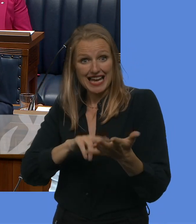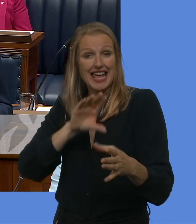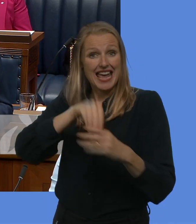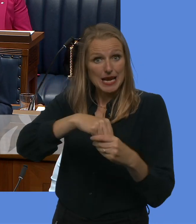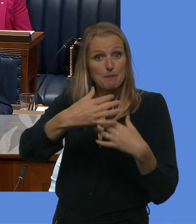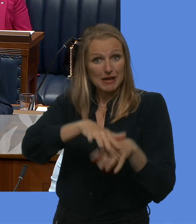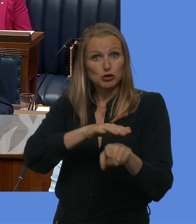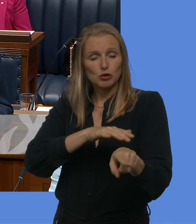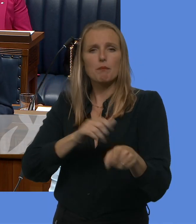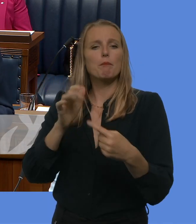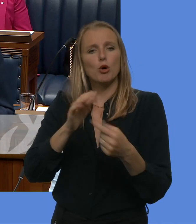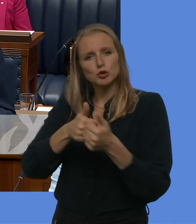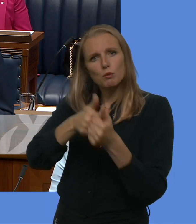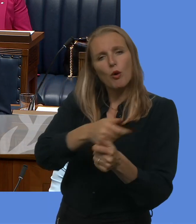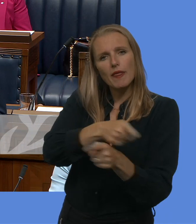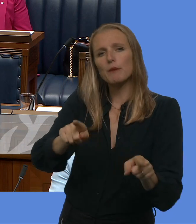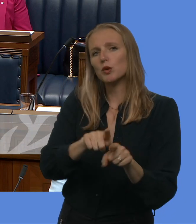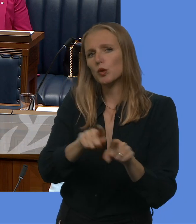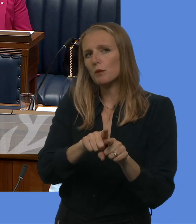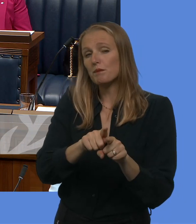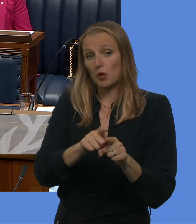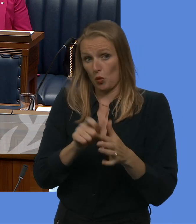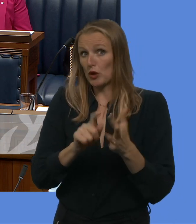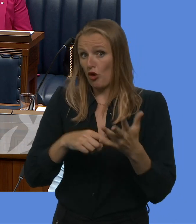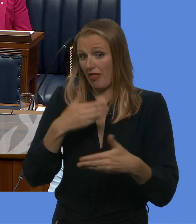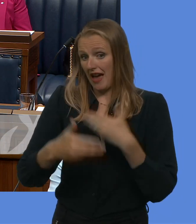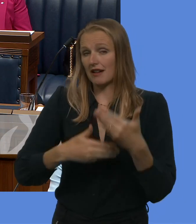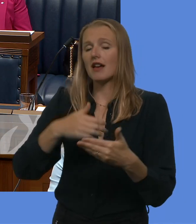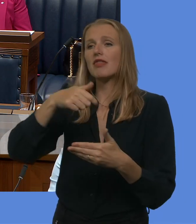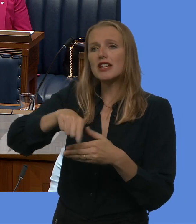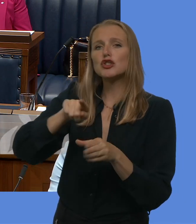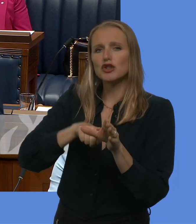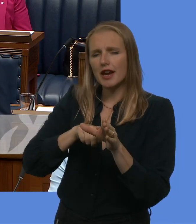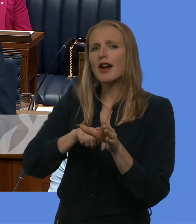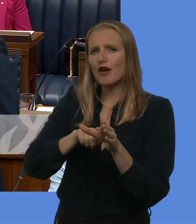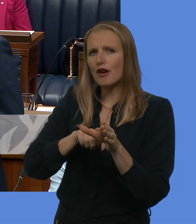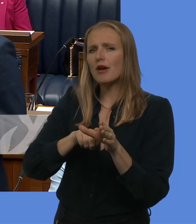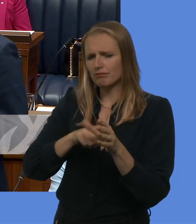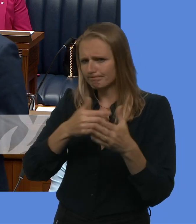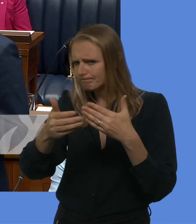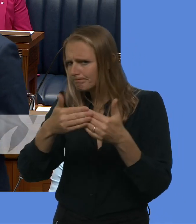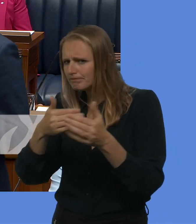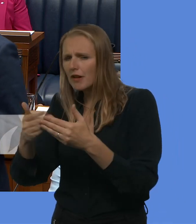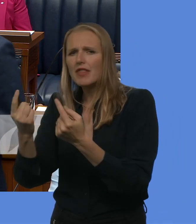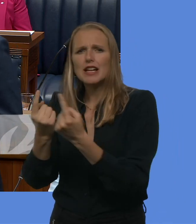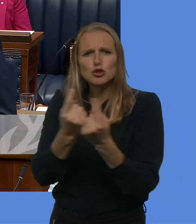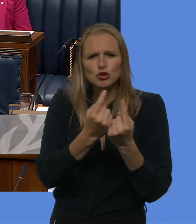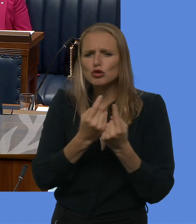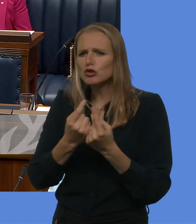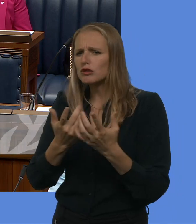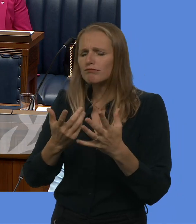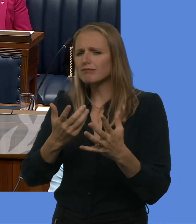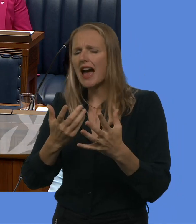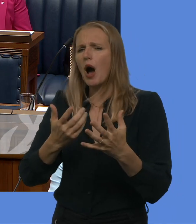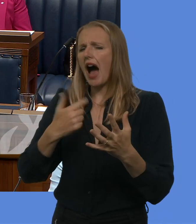that is what we're doing. And we will address this issue this year. I'll provide a more detailed statement, Mr. Speaker, in due course, but